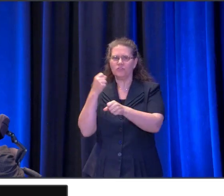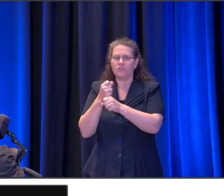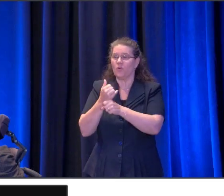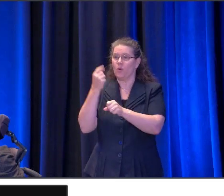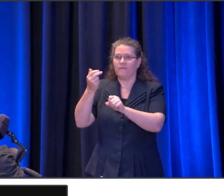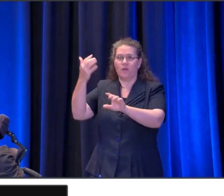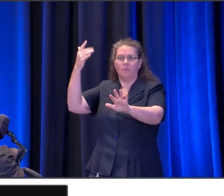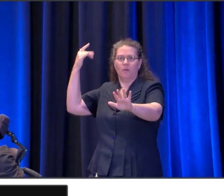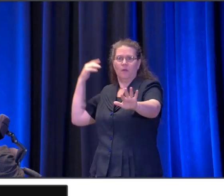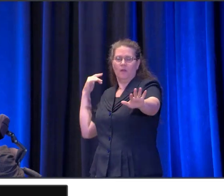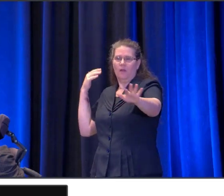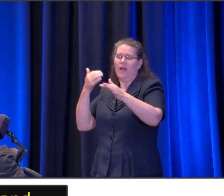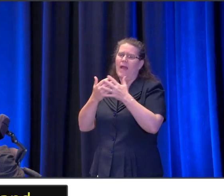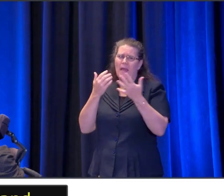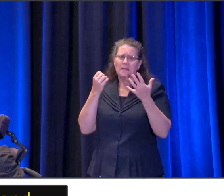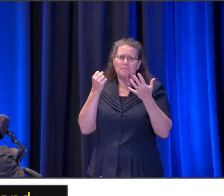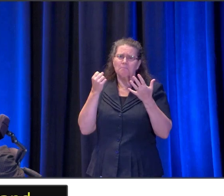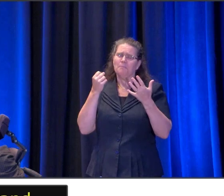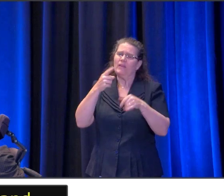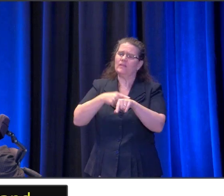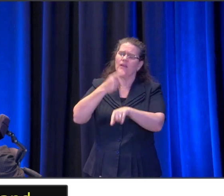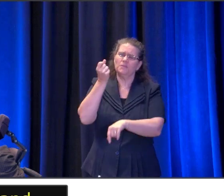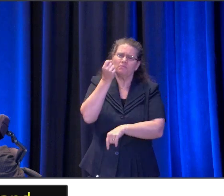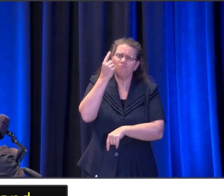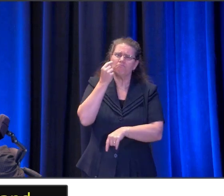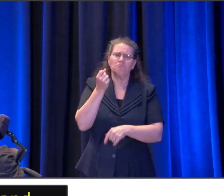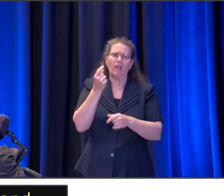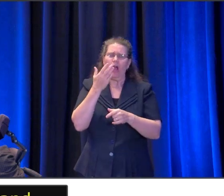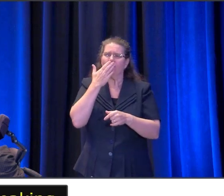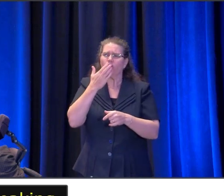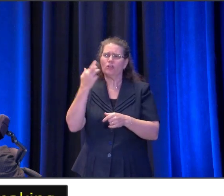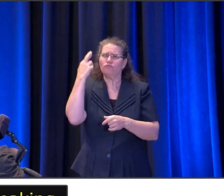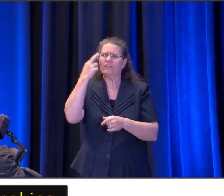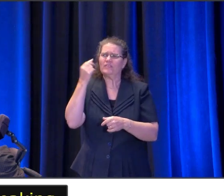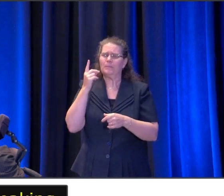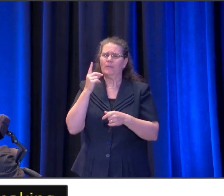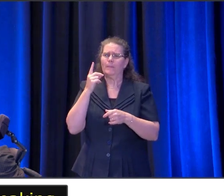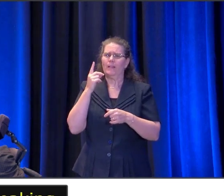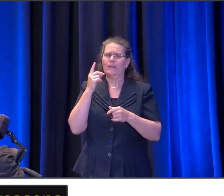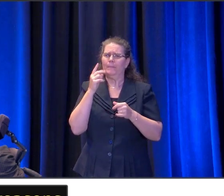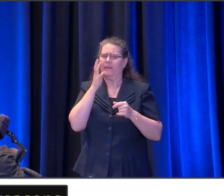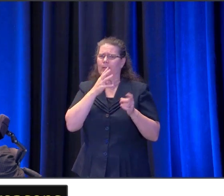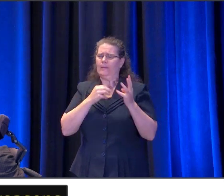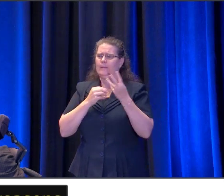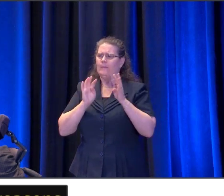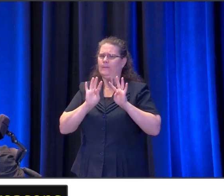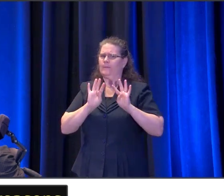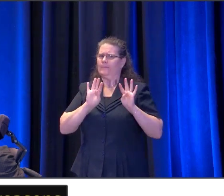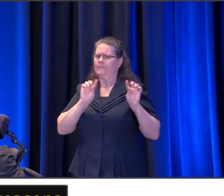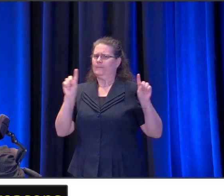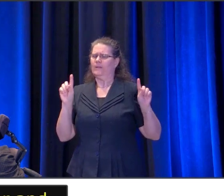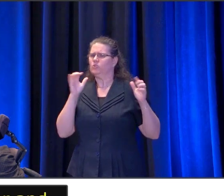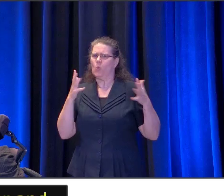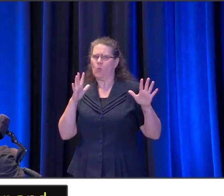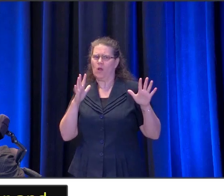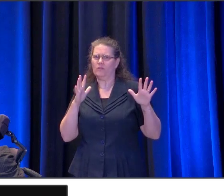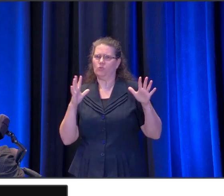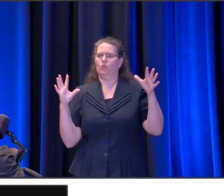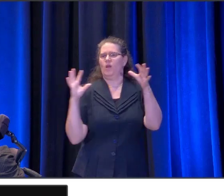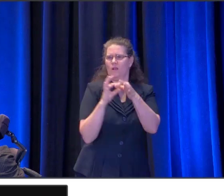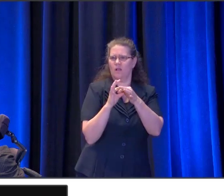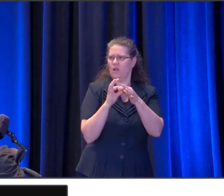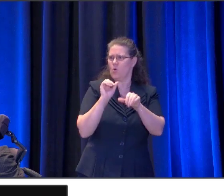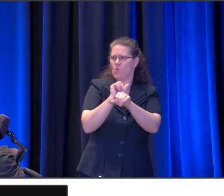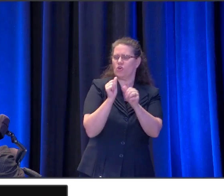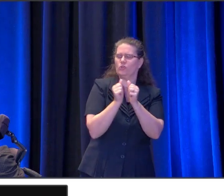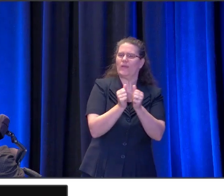good reasons that people don't want to work together and don't speak together, or don't speak with each other, and I get that. However,